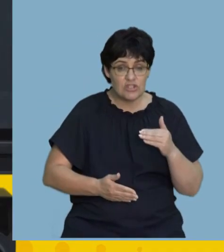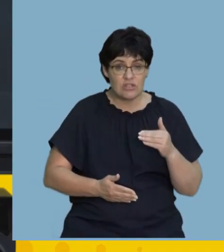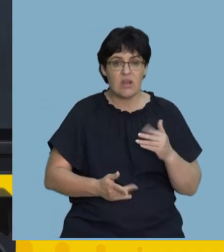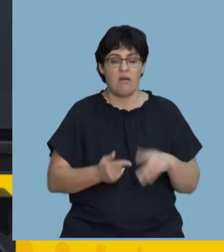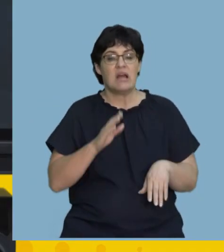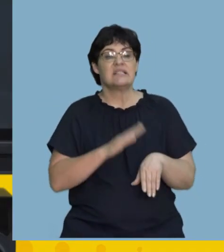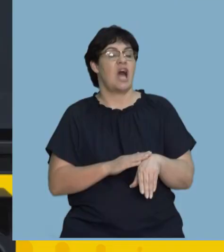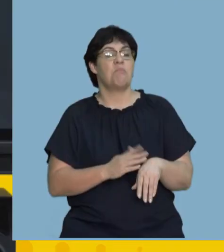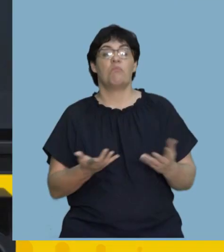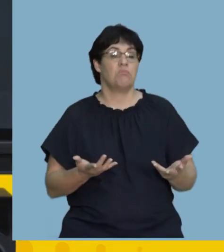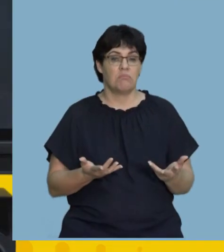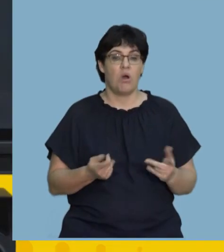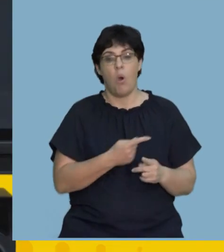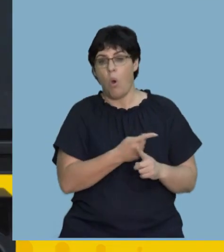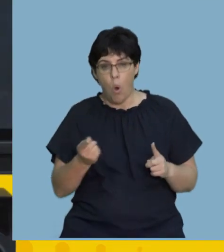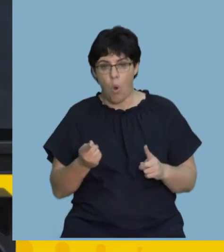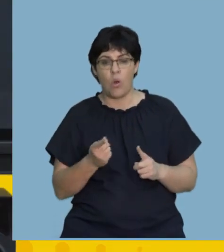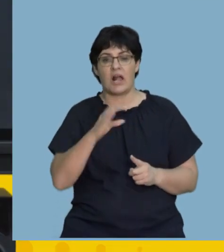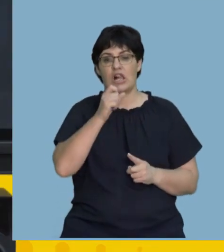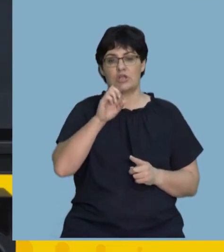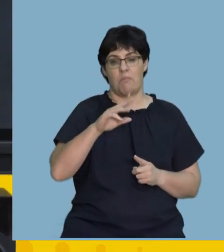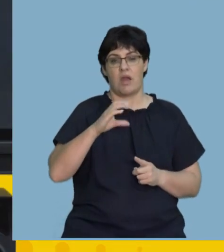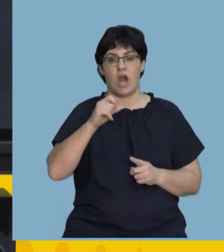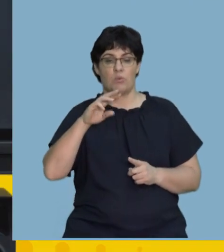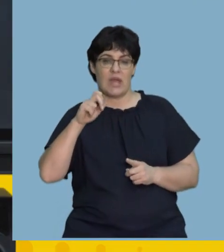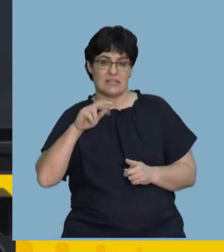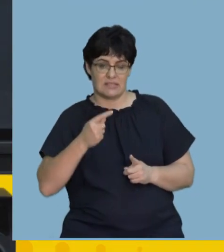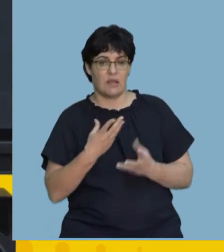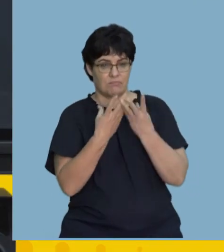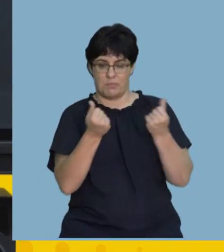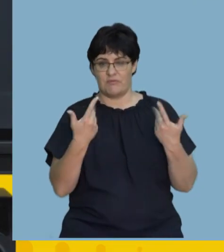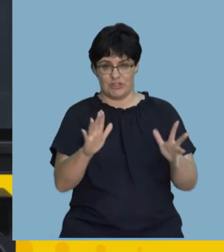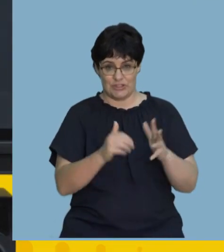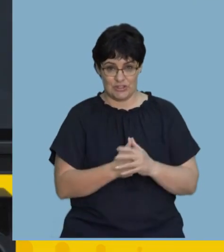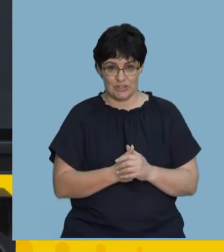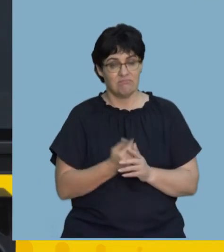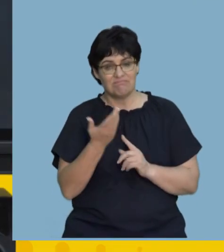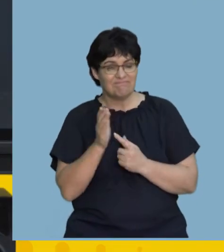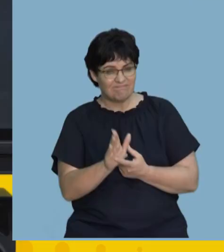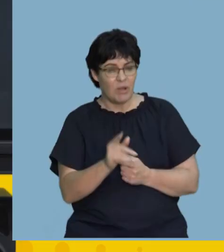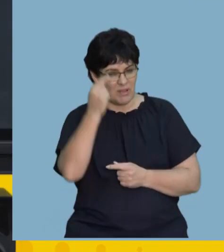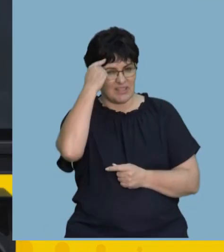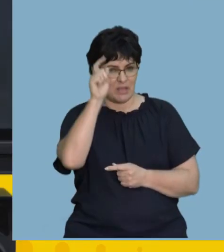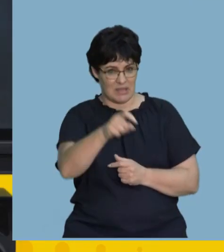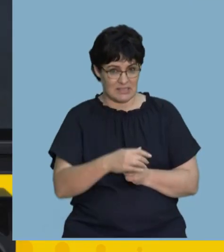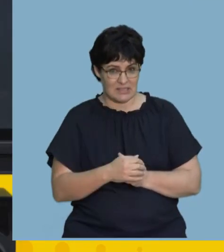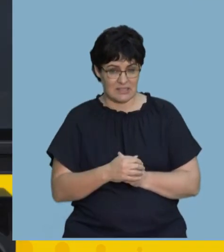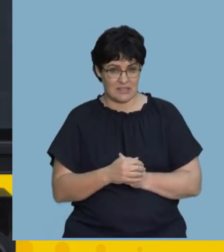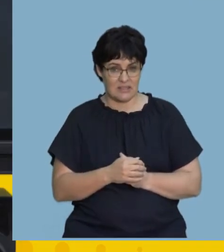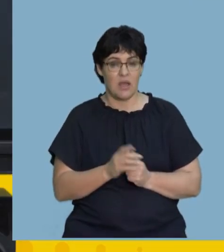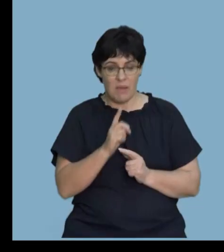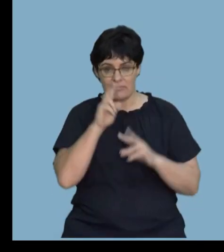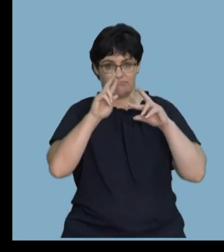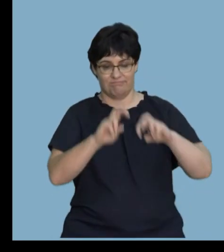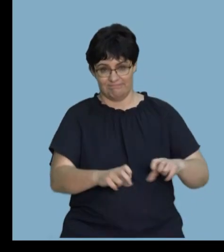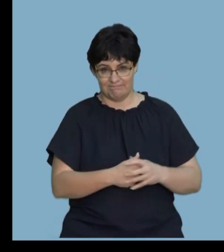such that all the calcium carbonate has reacted. So that's another implication that you need to think about and begin to interrogate.